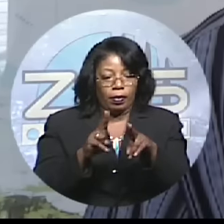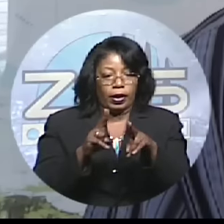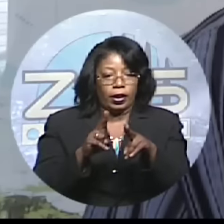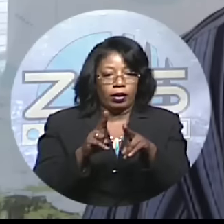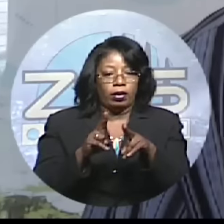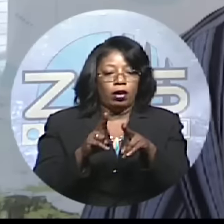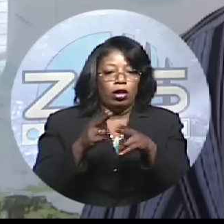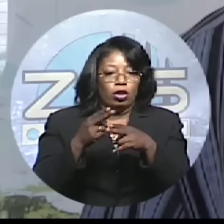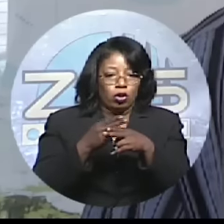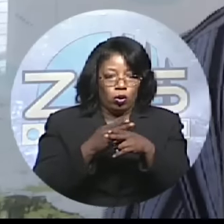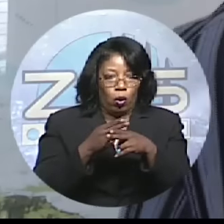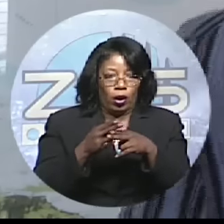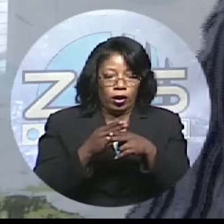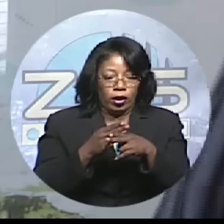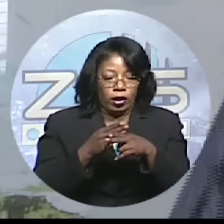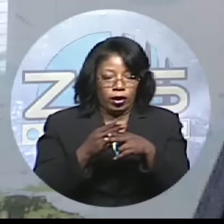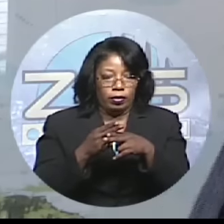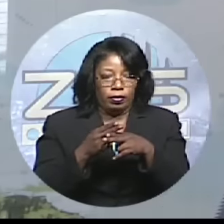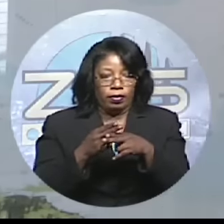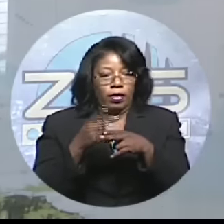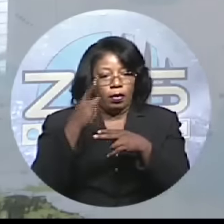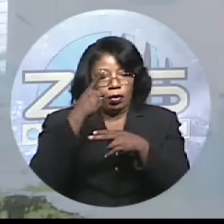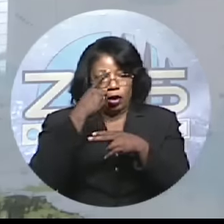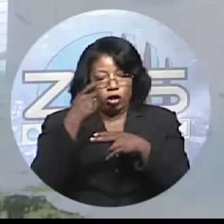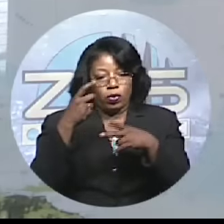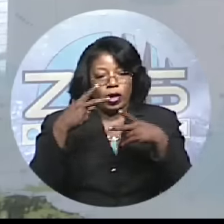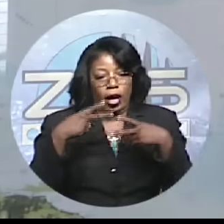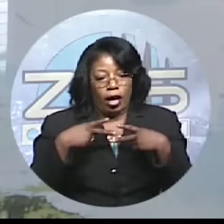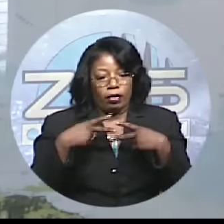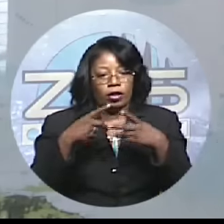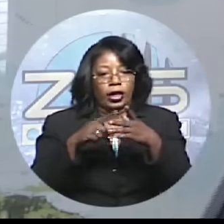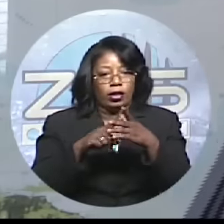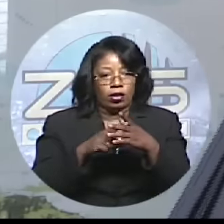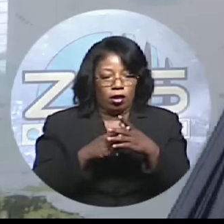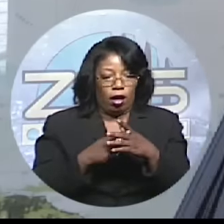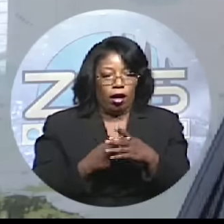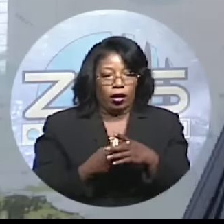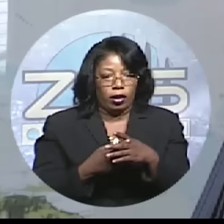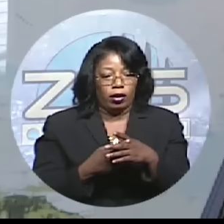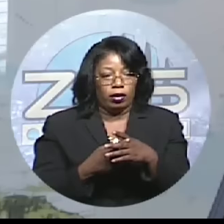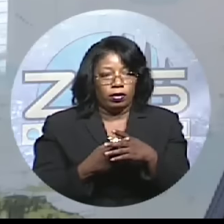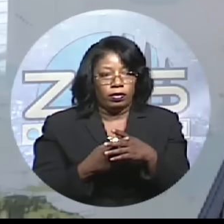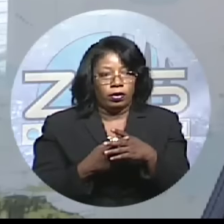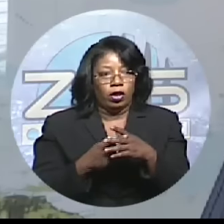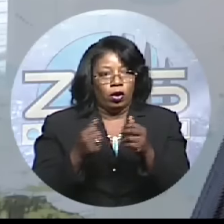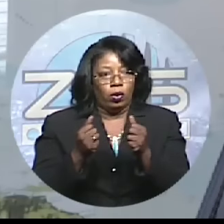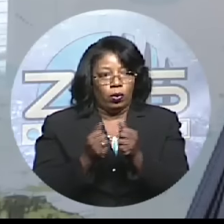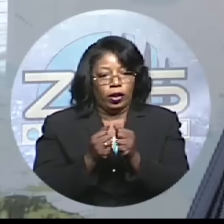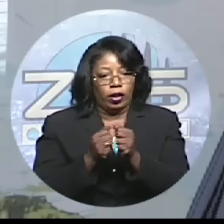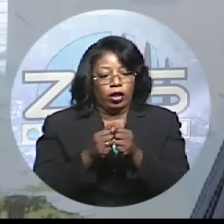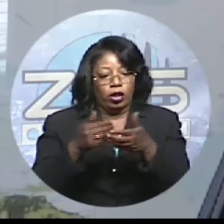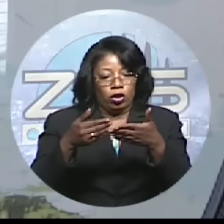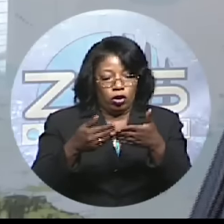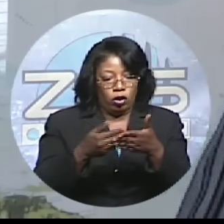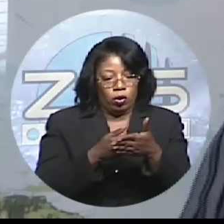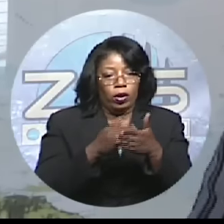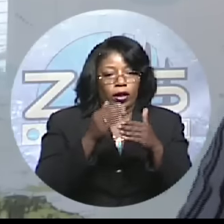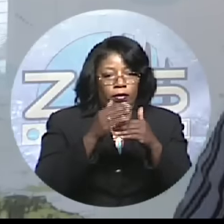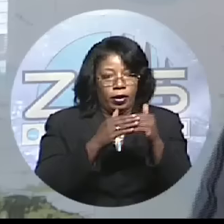be done very shortly because we have to get mobilized with respect to the reconstruction of that